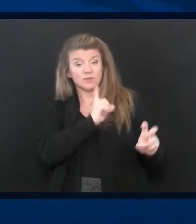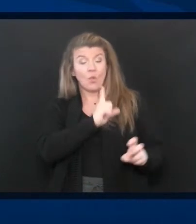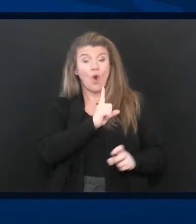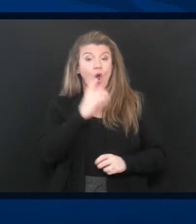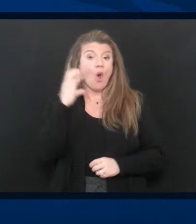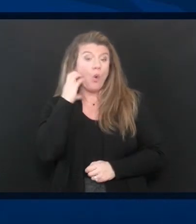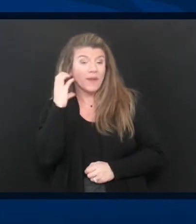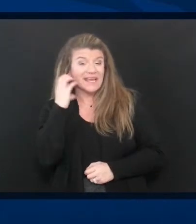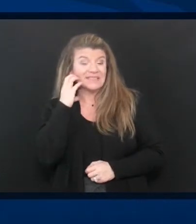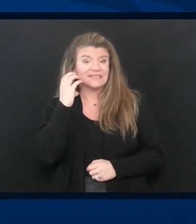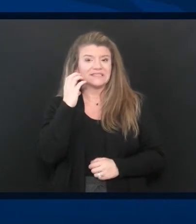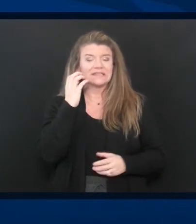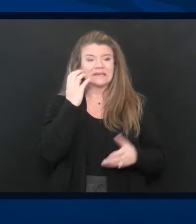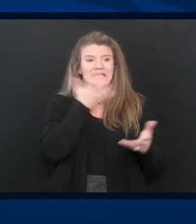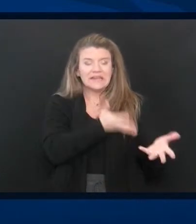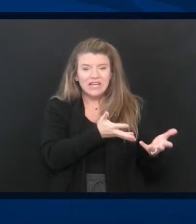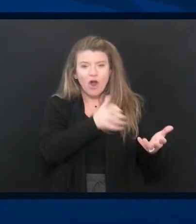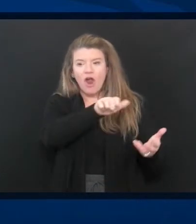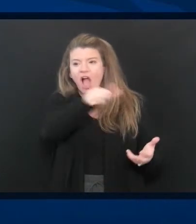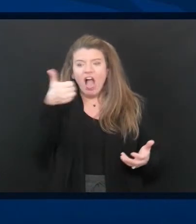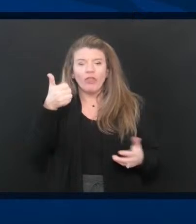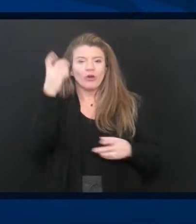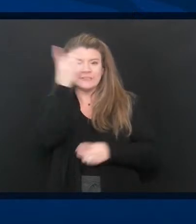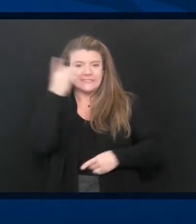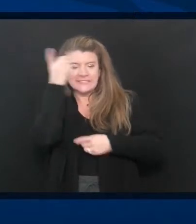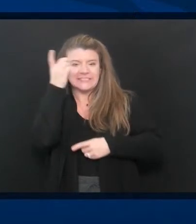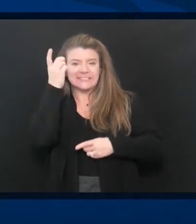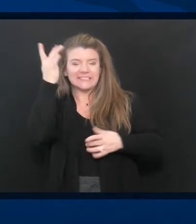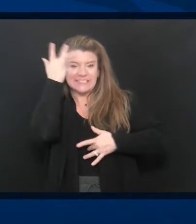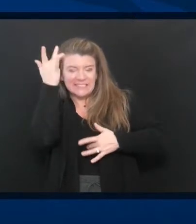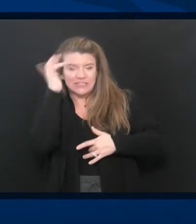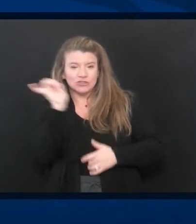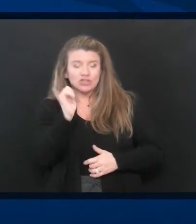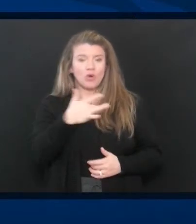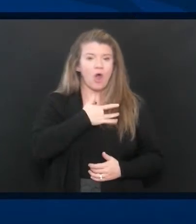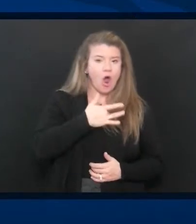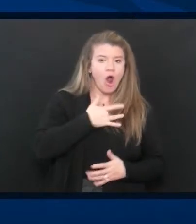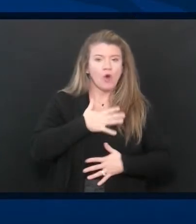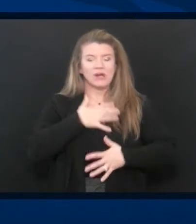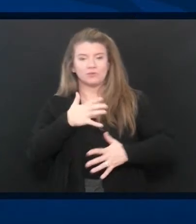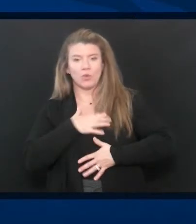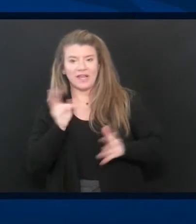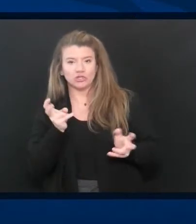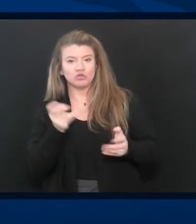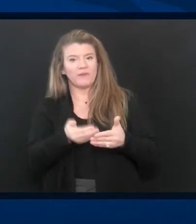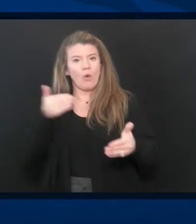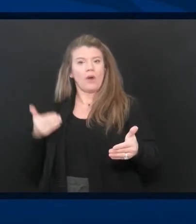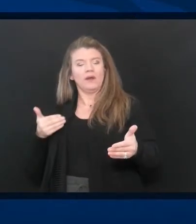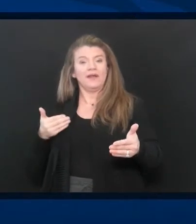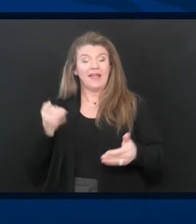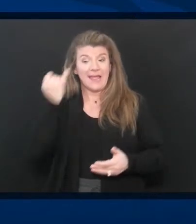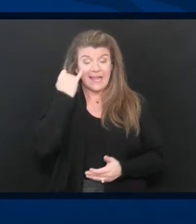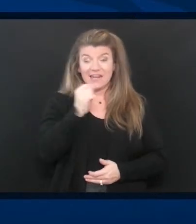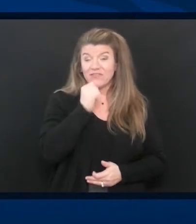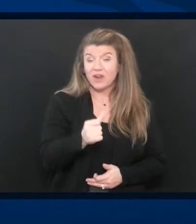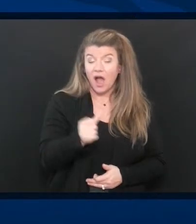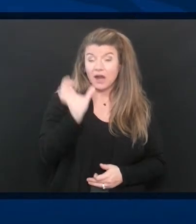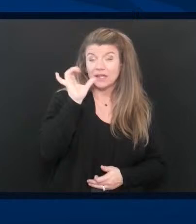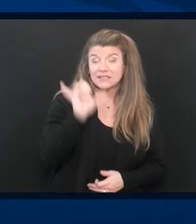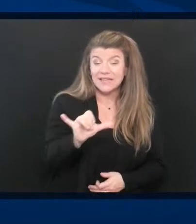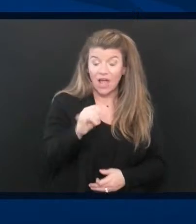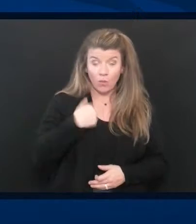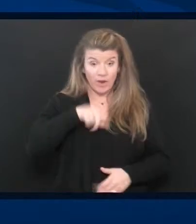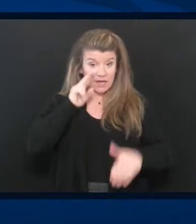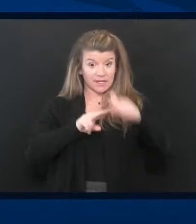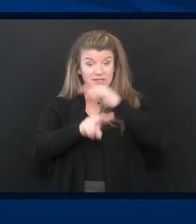and to what degree, or had other underlying factors, maybe like heart or respiratory issues? And if not, do we